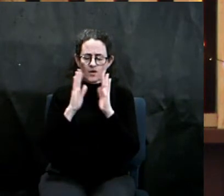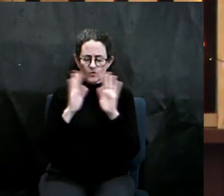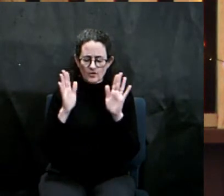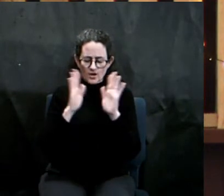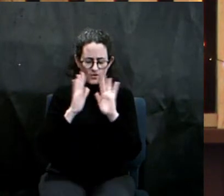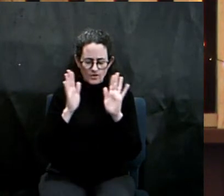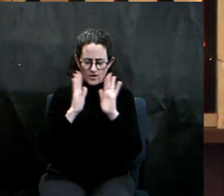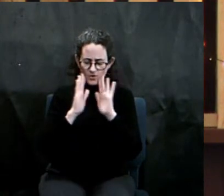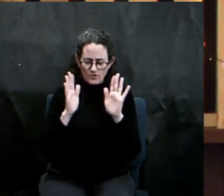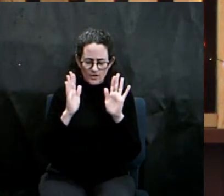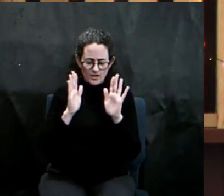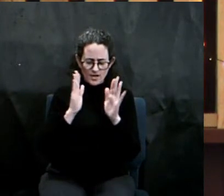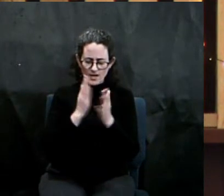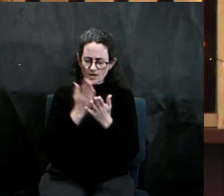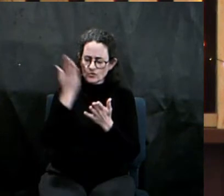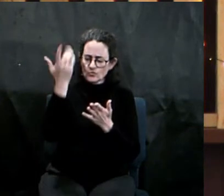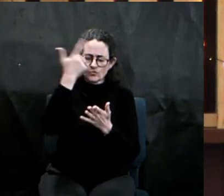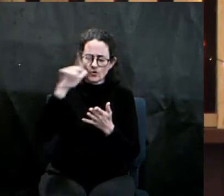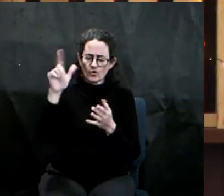you, Lord God Almighty.